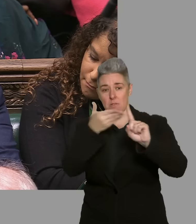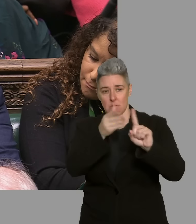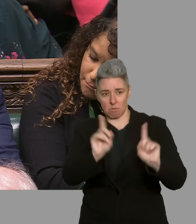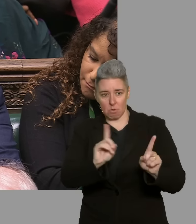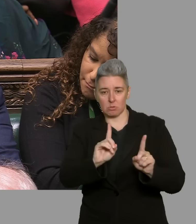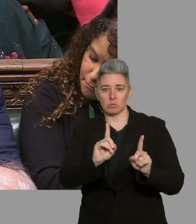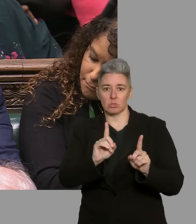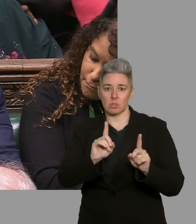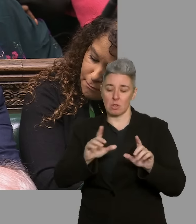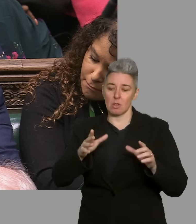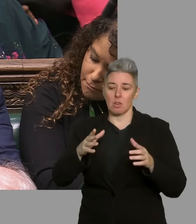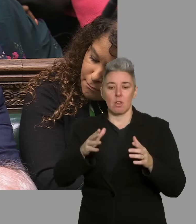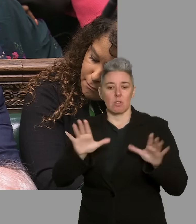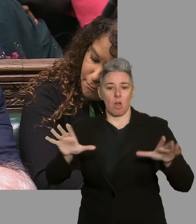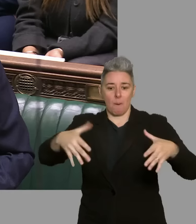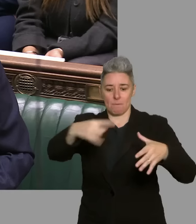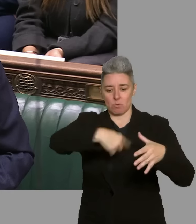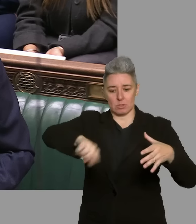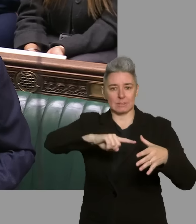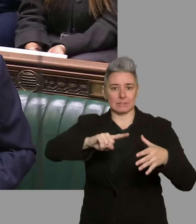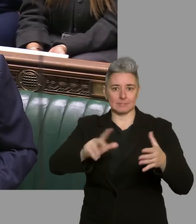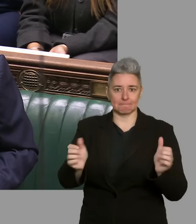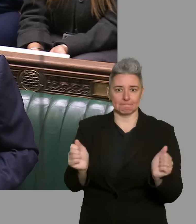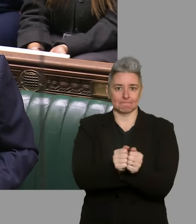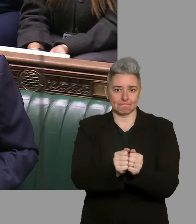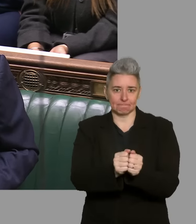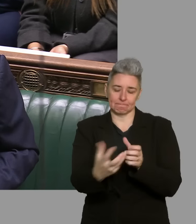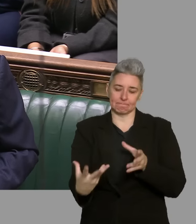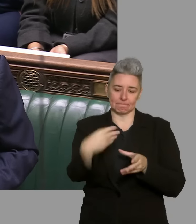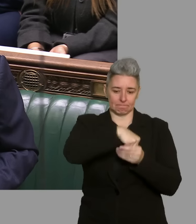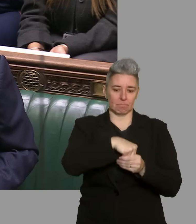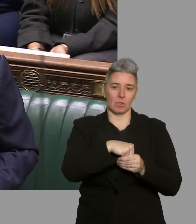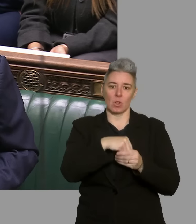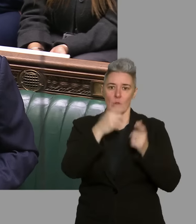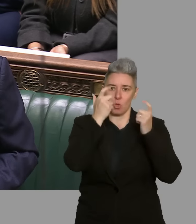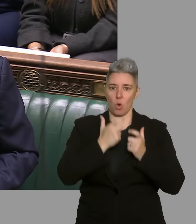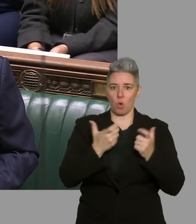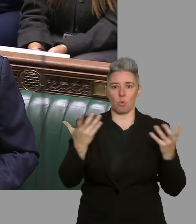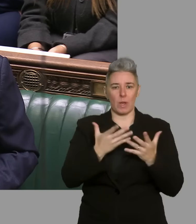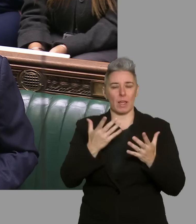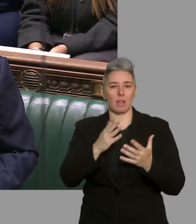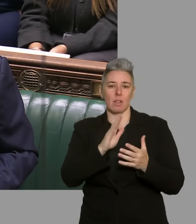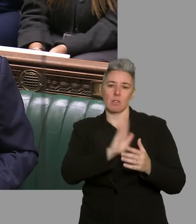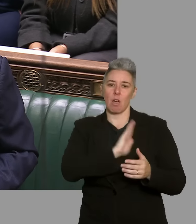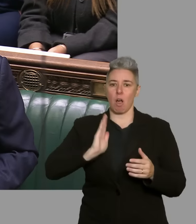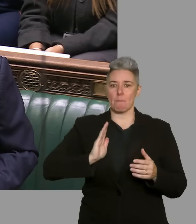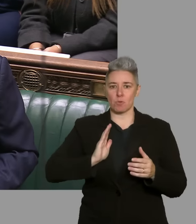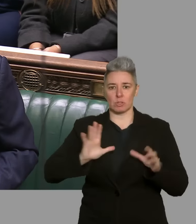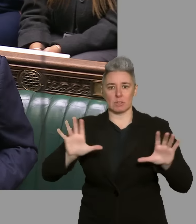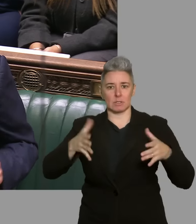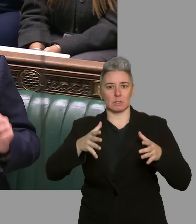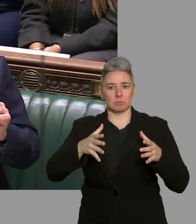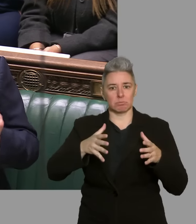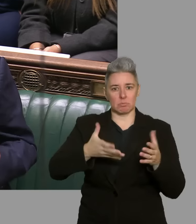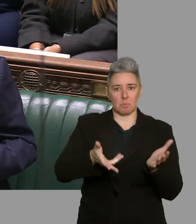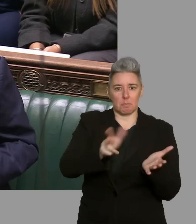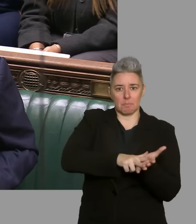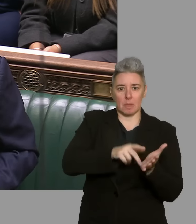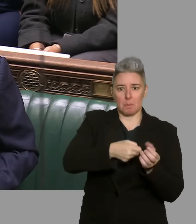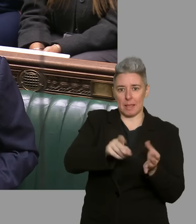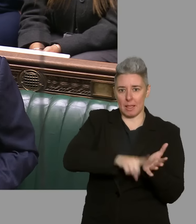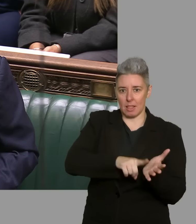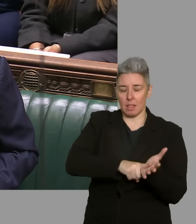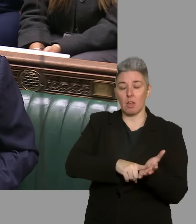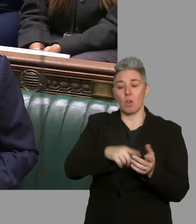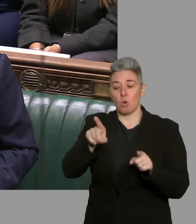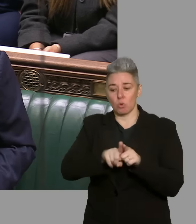the next Armed Forces Bill, and we will do so. We're also renewing the contract with those who serve through our veterans strategy, including Homes